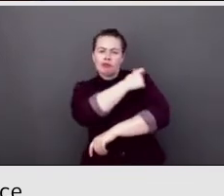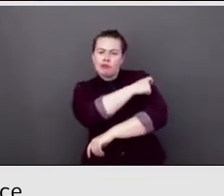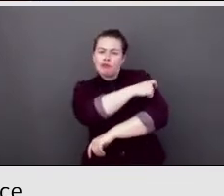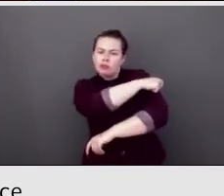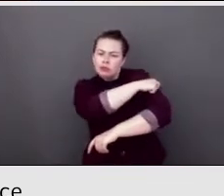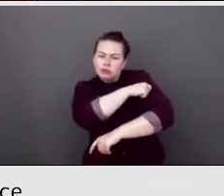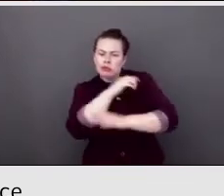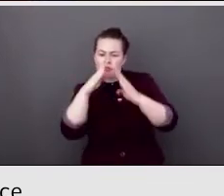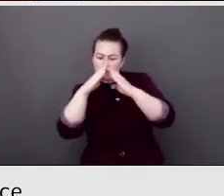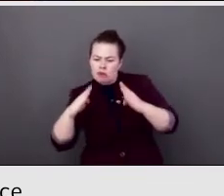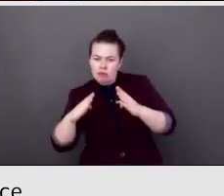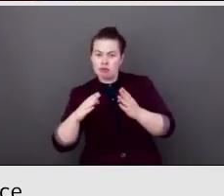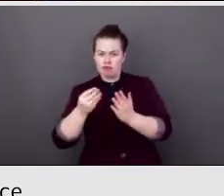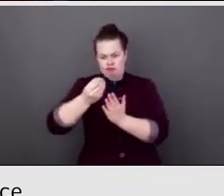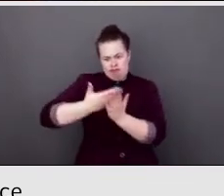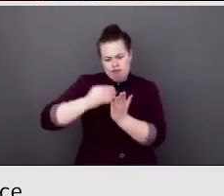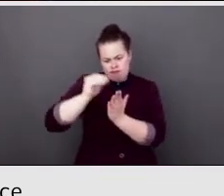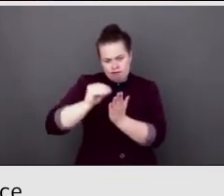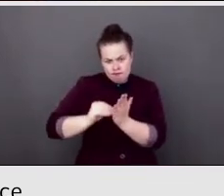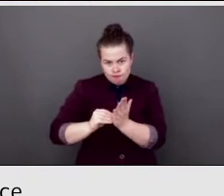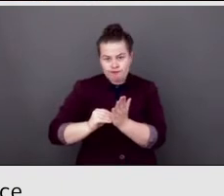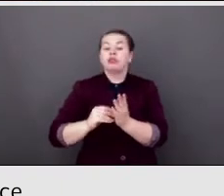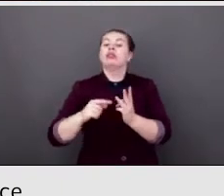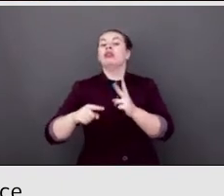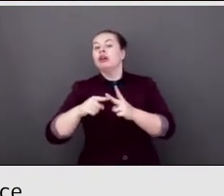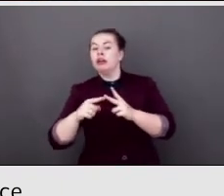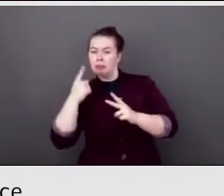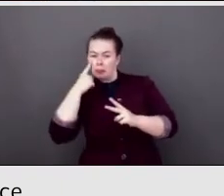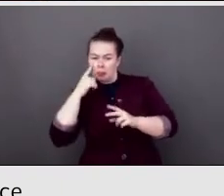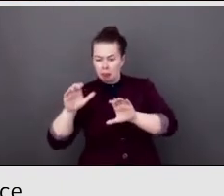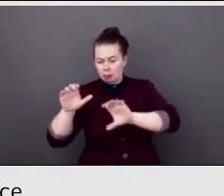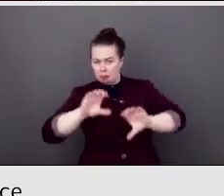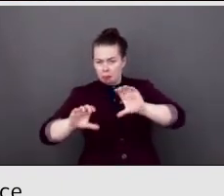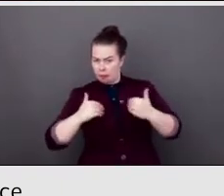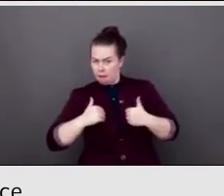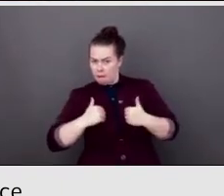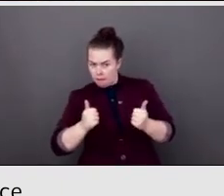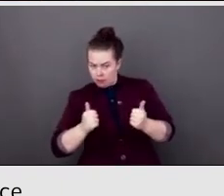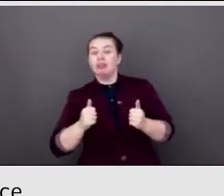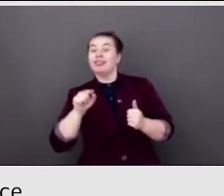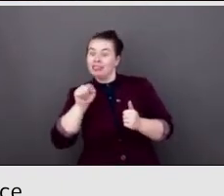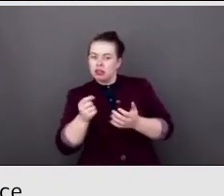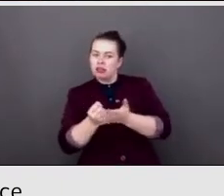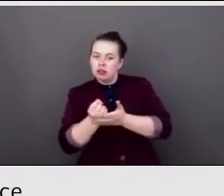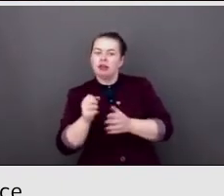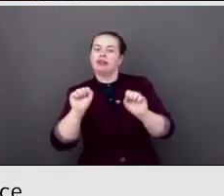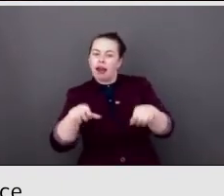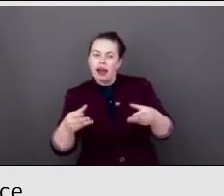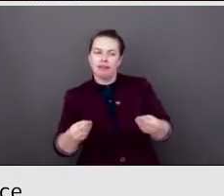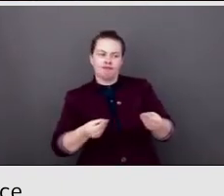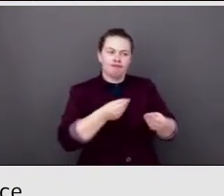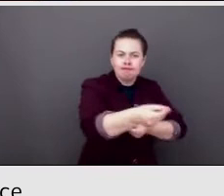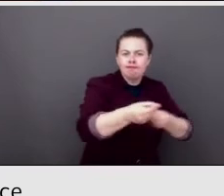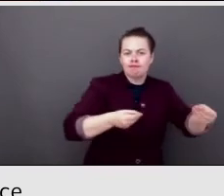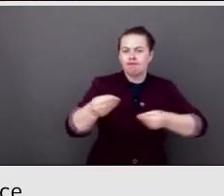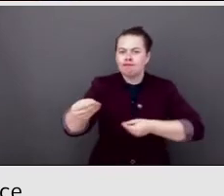can be exchanged through the same network in the upcoming years. For that to be able to be created, there